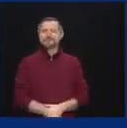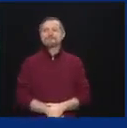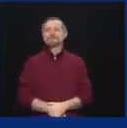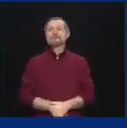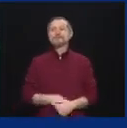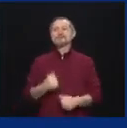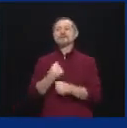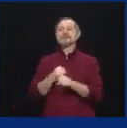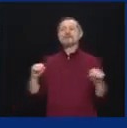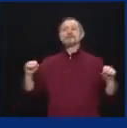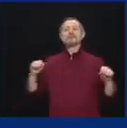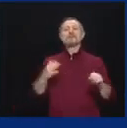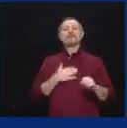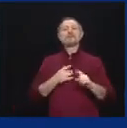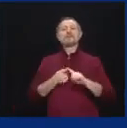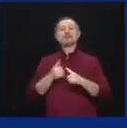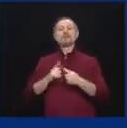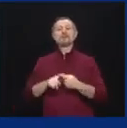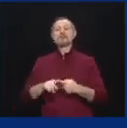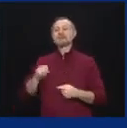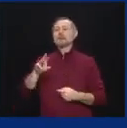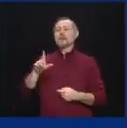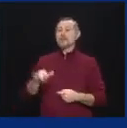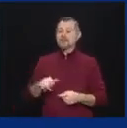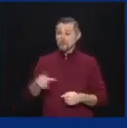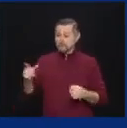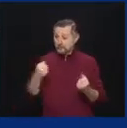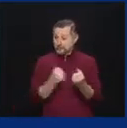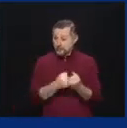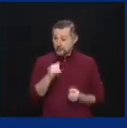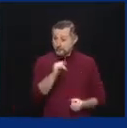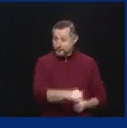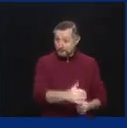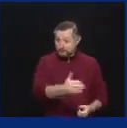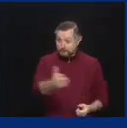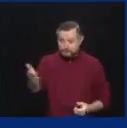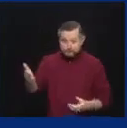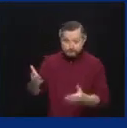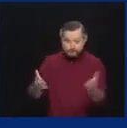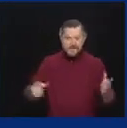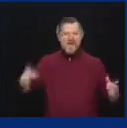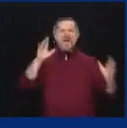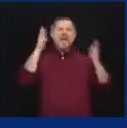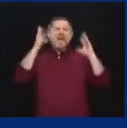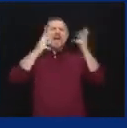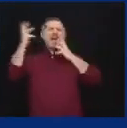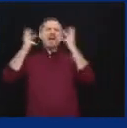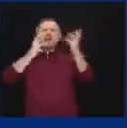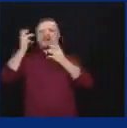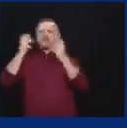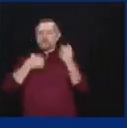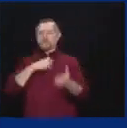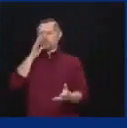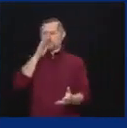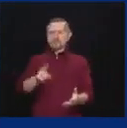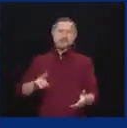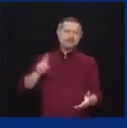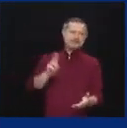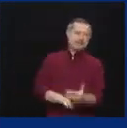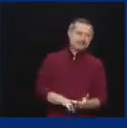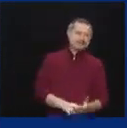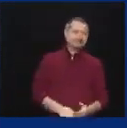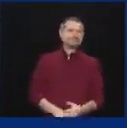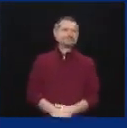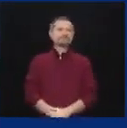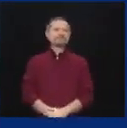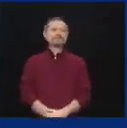good friend Sully the turkey. Do you support that? We want to save Sully the turkey. All right, let me officially sign this. Here we